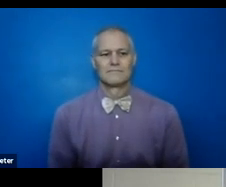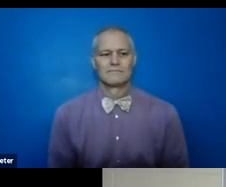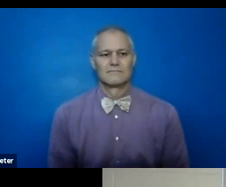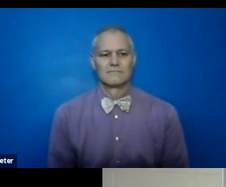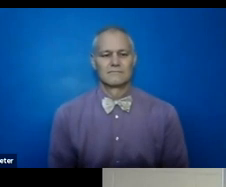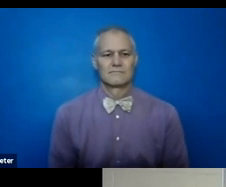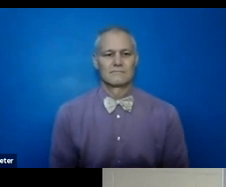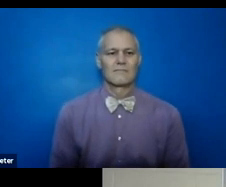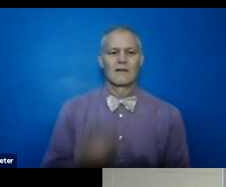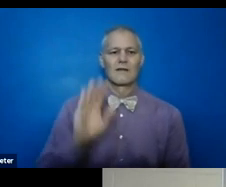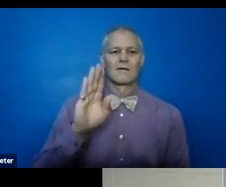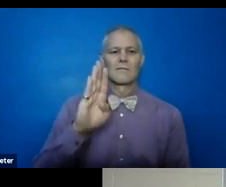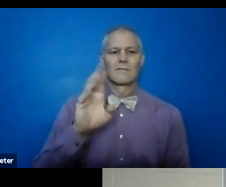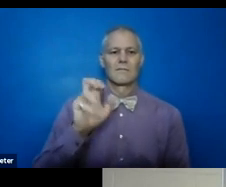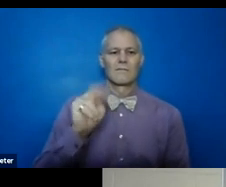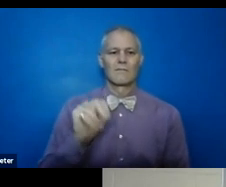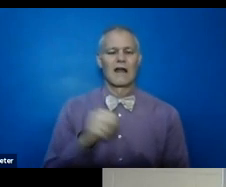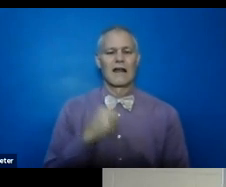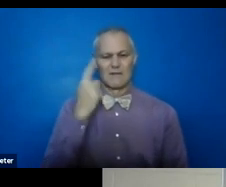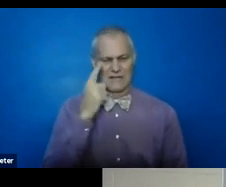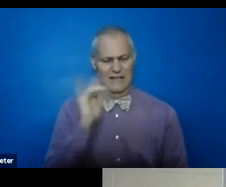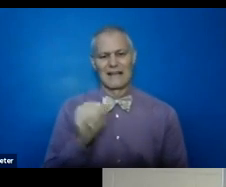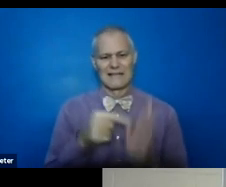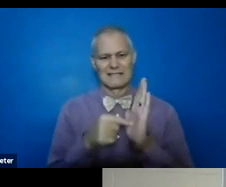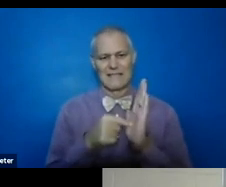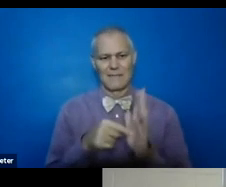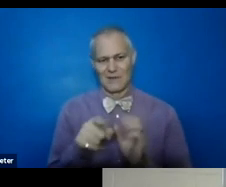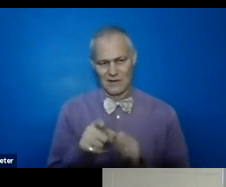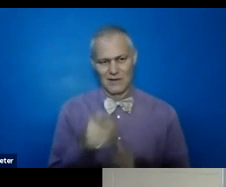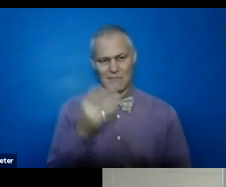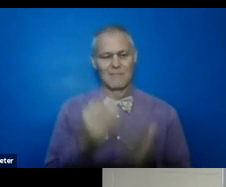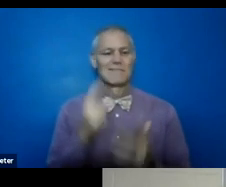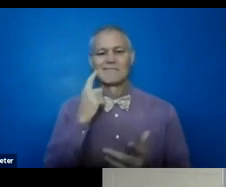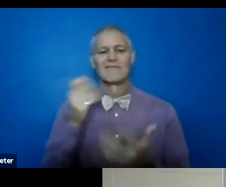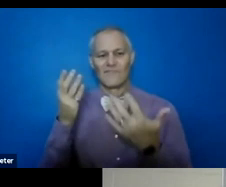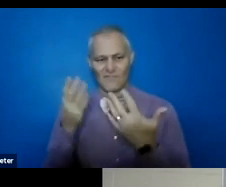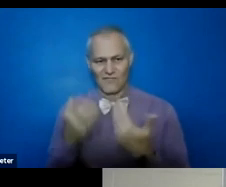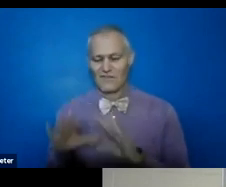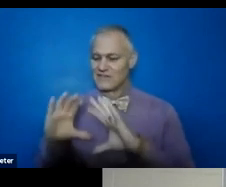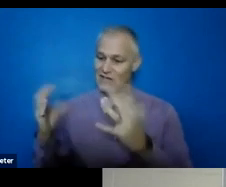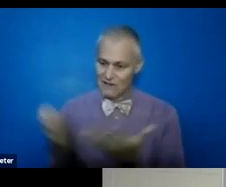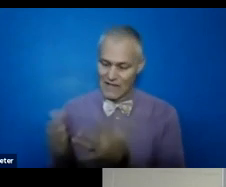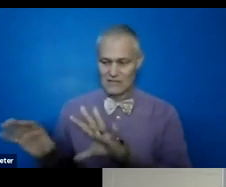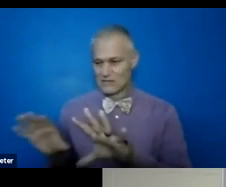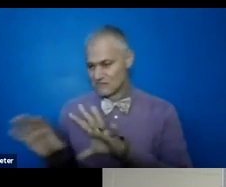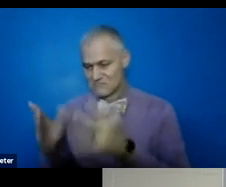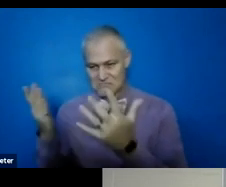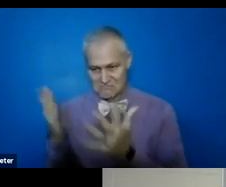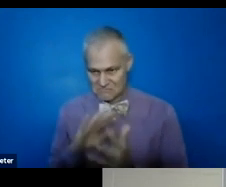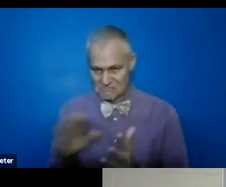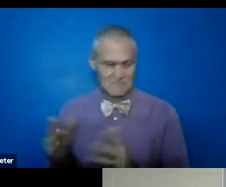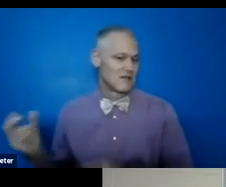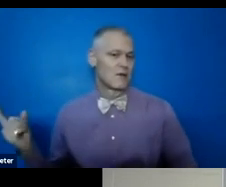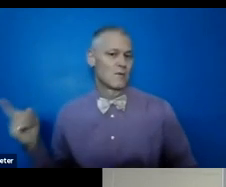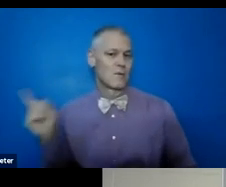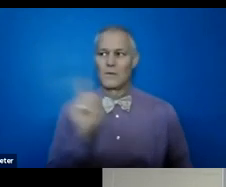I love thinking about that example Lester shared, where maybe you just finished your class activity and then the participant goes out and they're